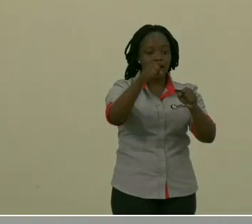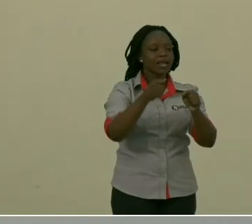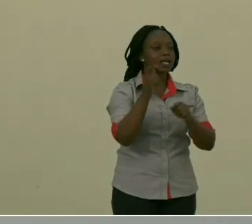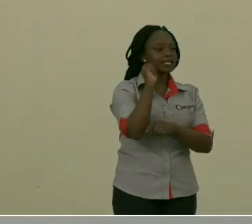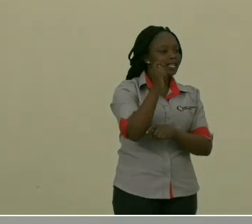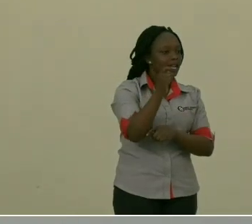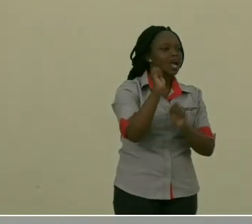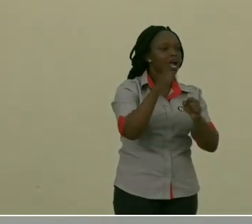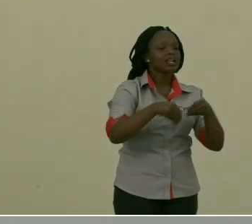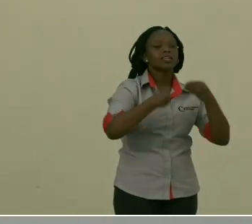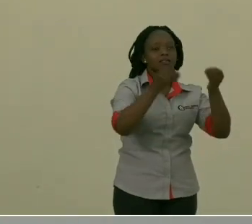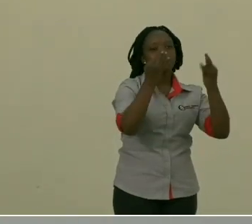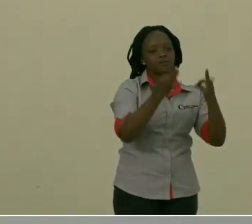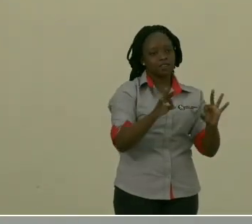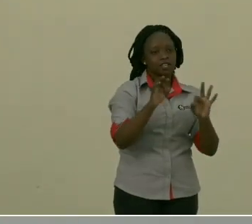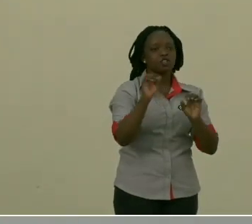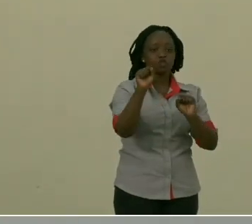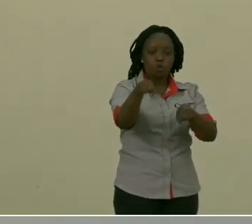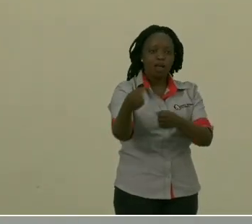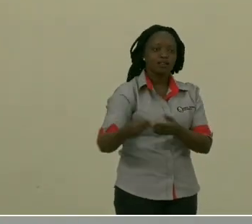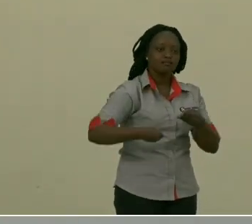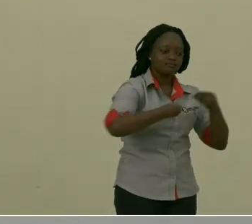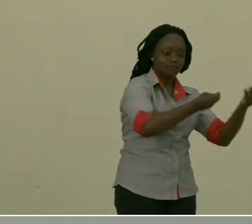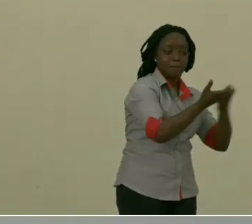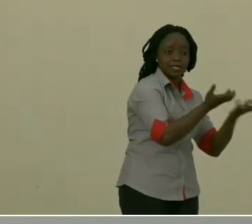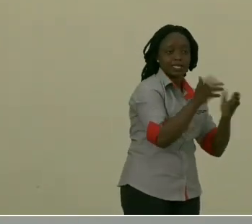a couple of items to KRA.